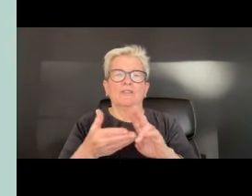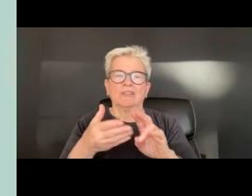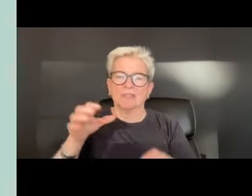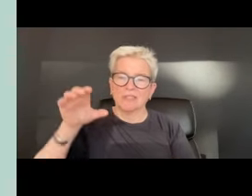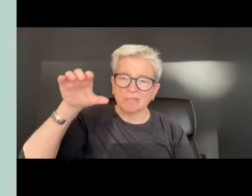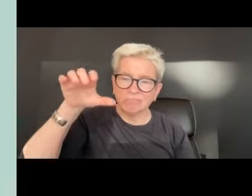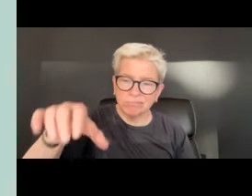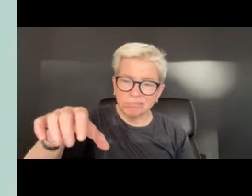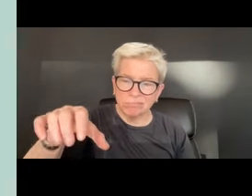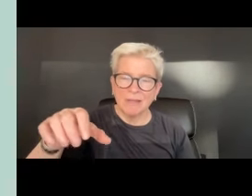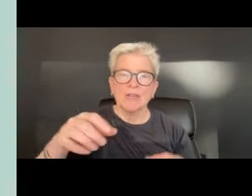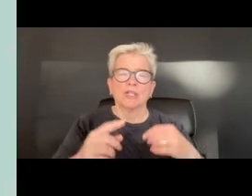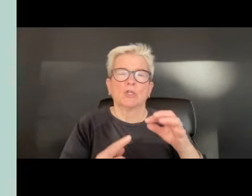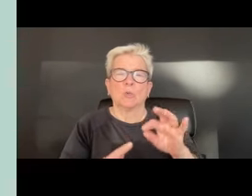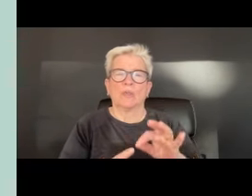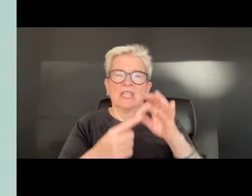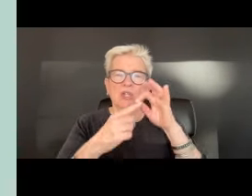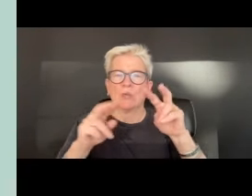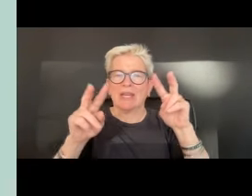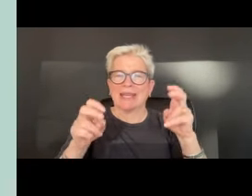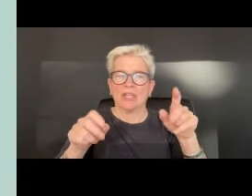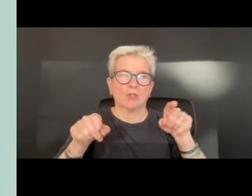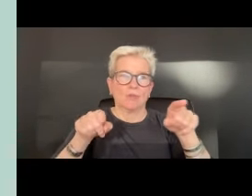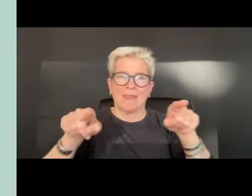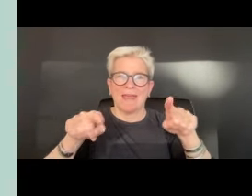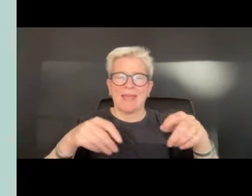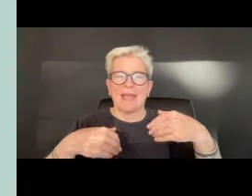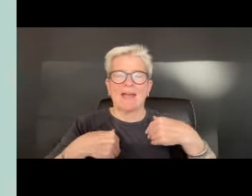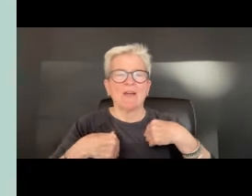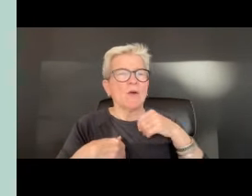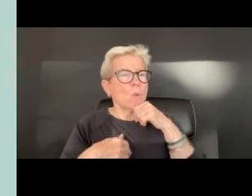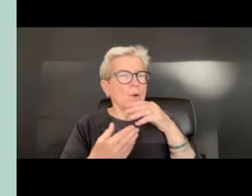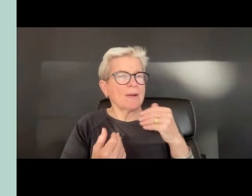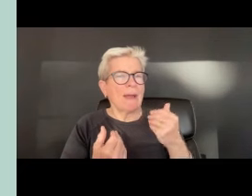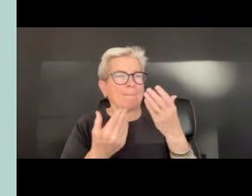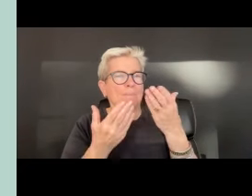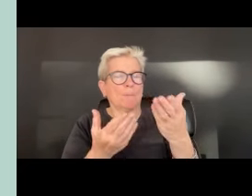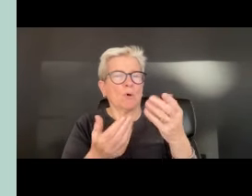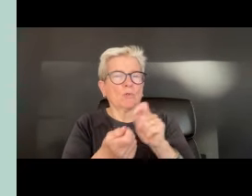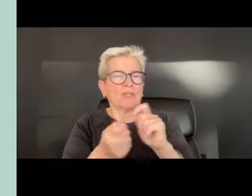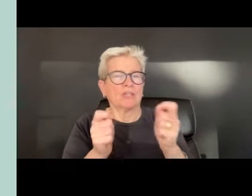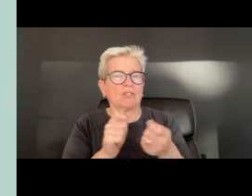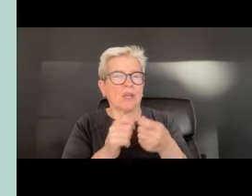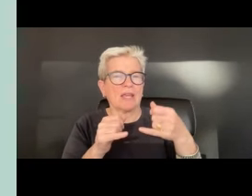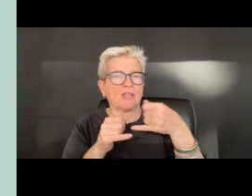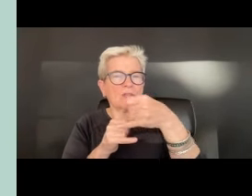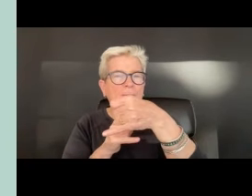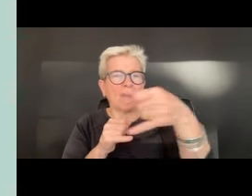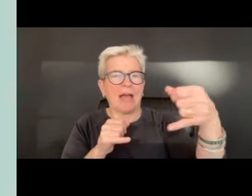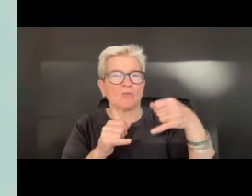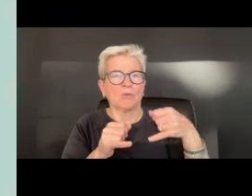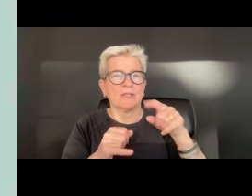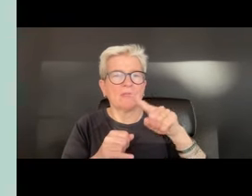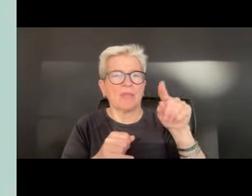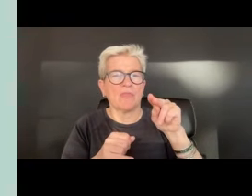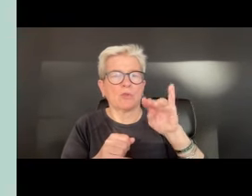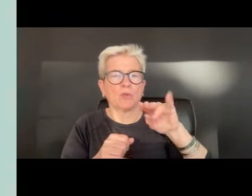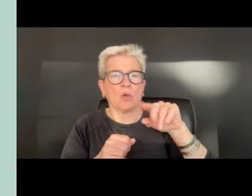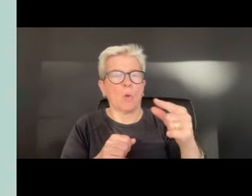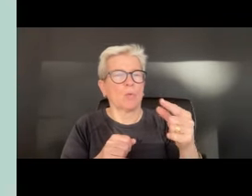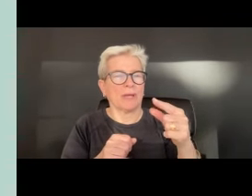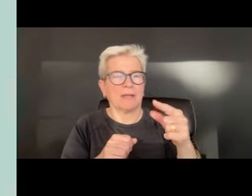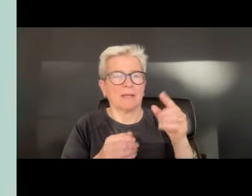kind of unique issues that they have. We are not proposing to change the boundaries or the zoning within those areas as part of this